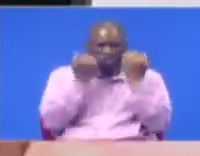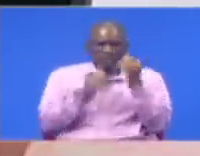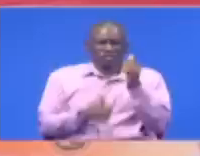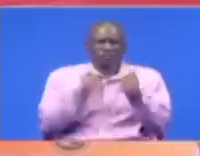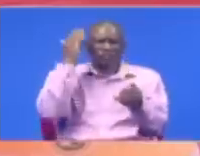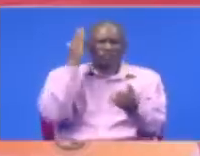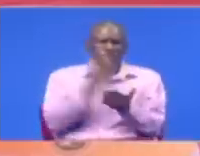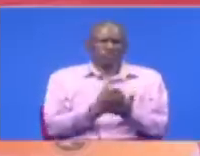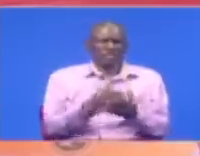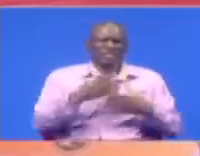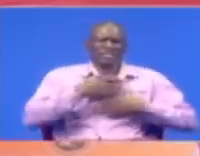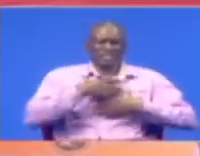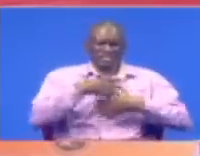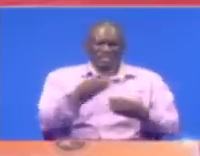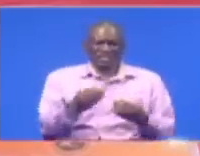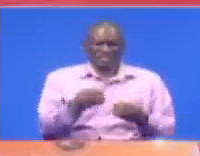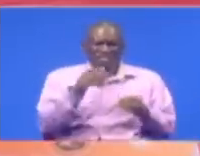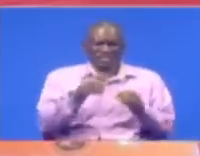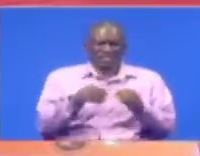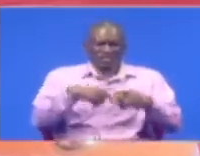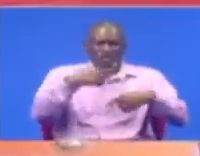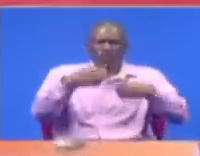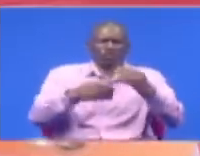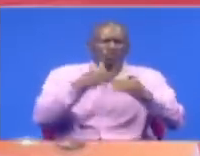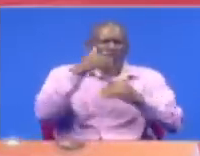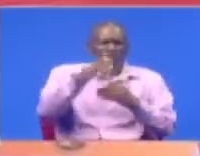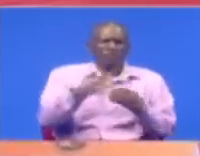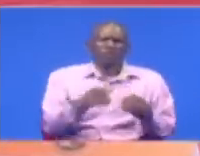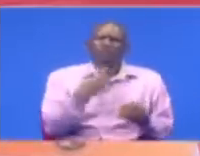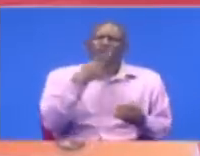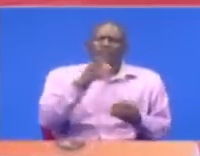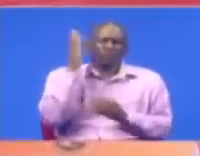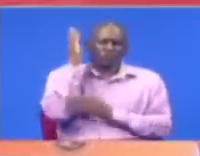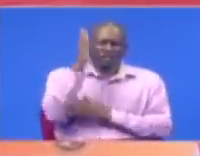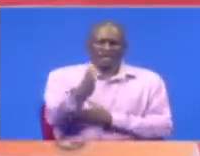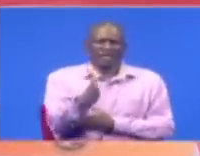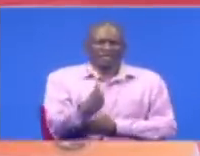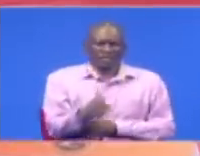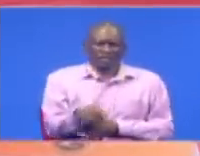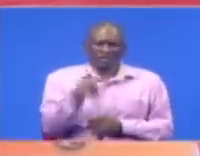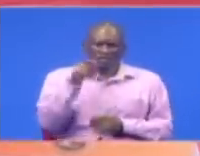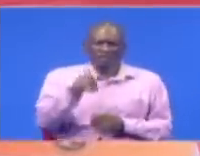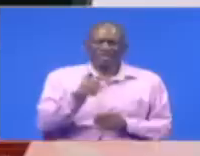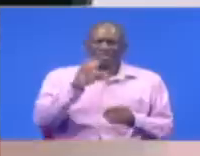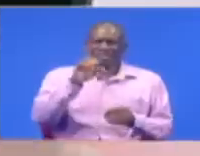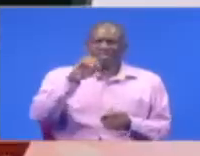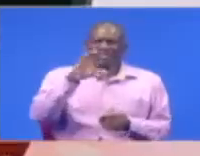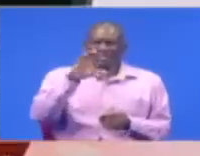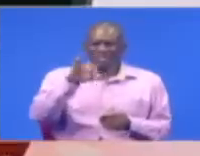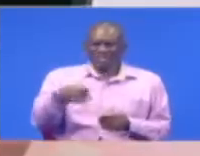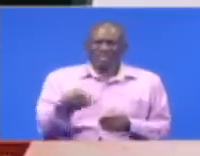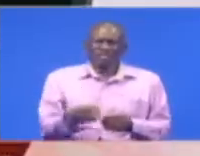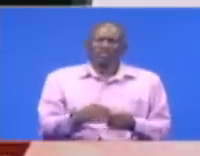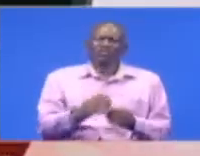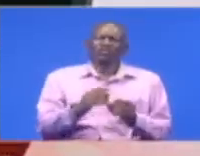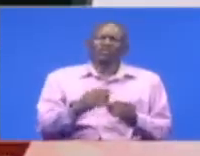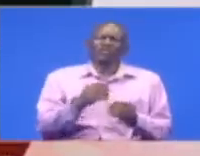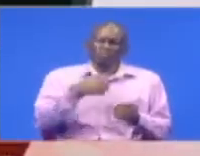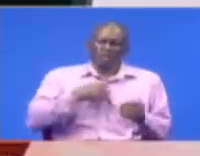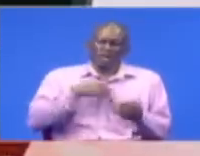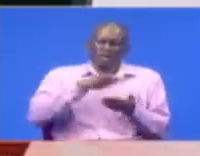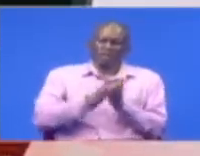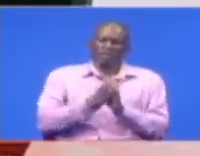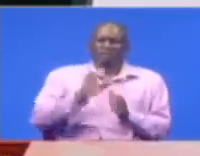really is interested in moving forward. So to answer you directly, DCJ, I'll be the Chief